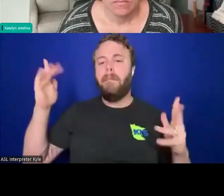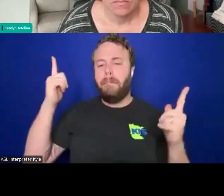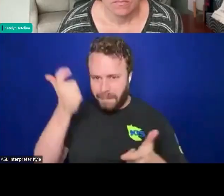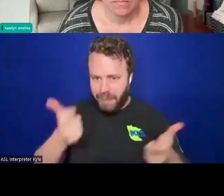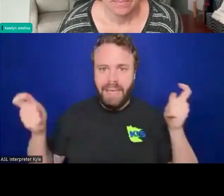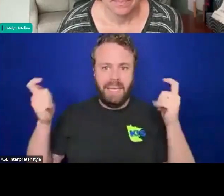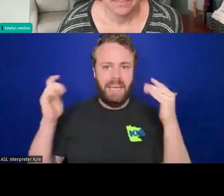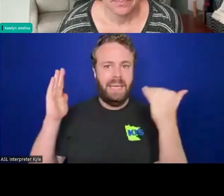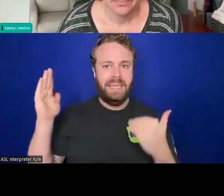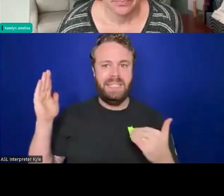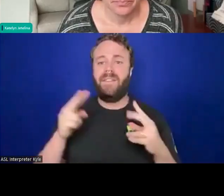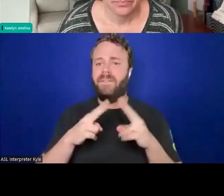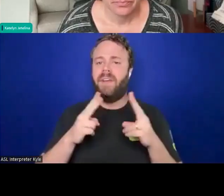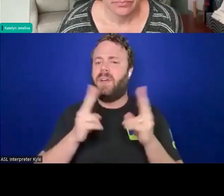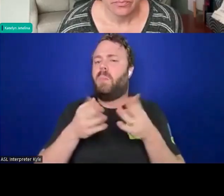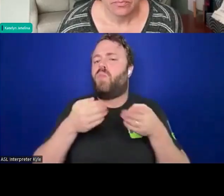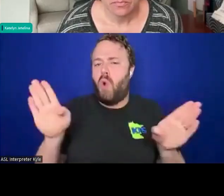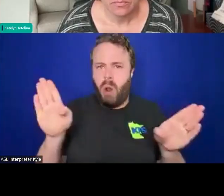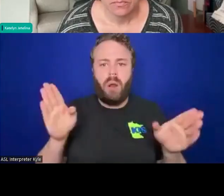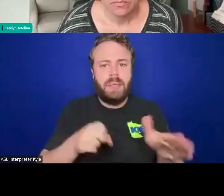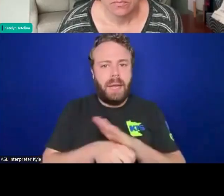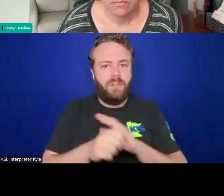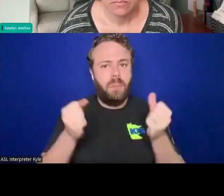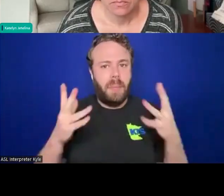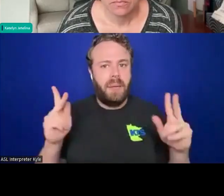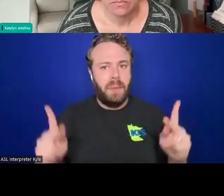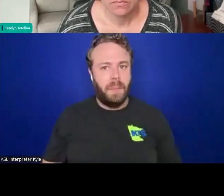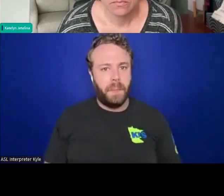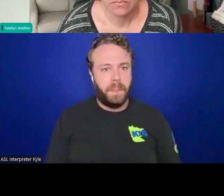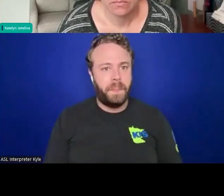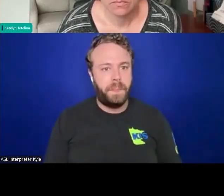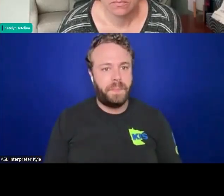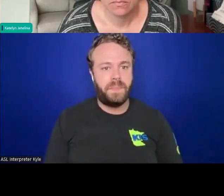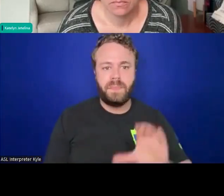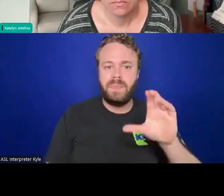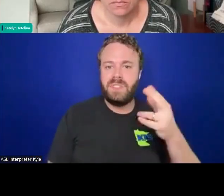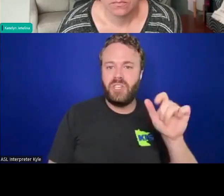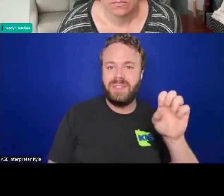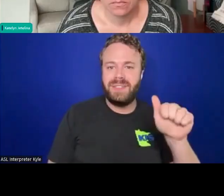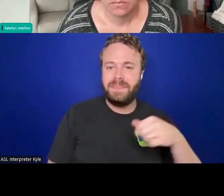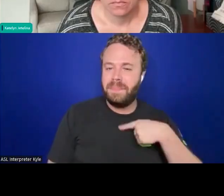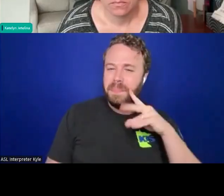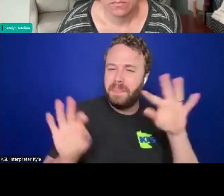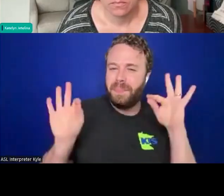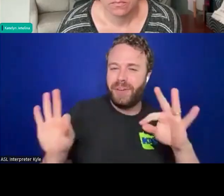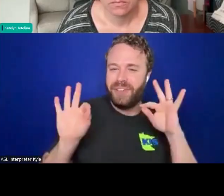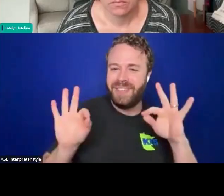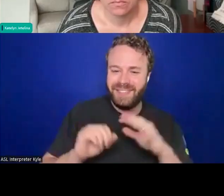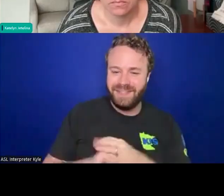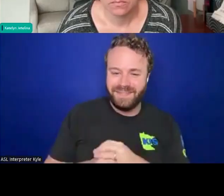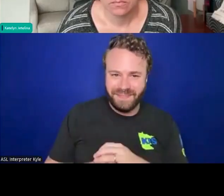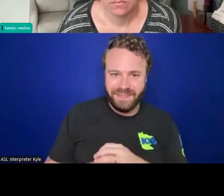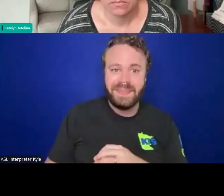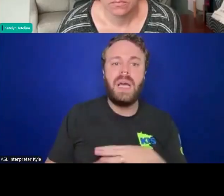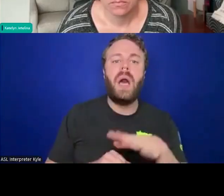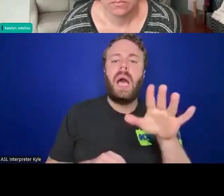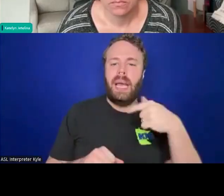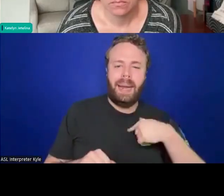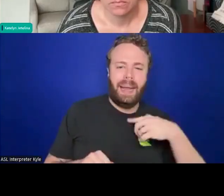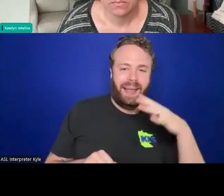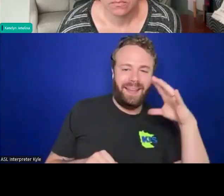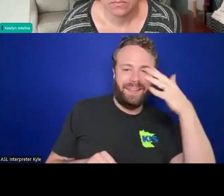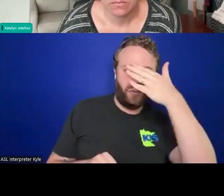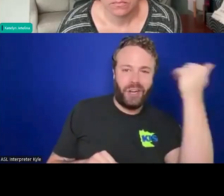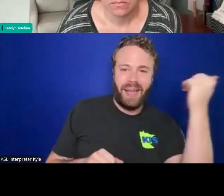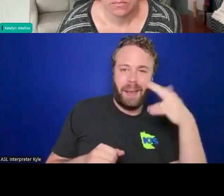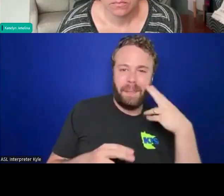broad. Perfect. Thanks, Charlene. And I just want to note that I forgot in my comment previously